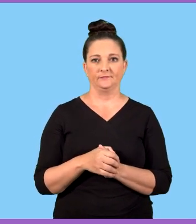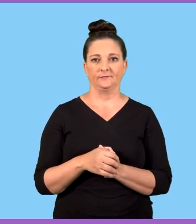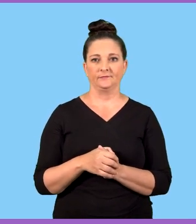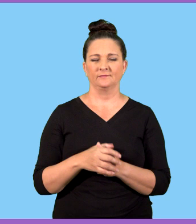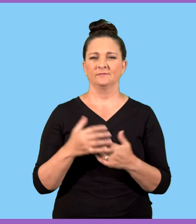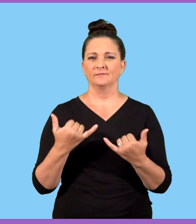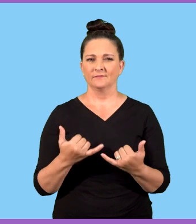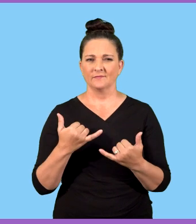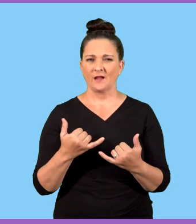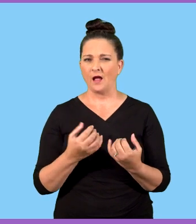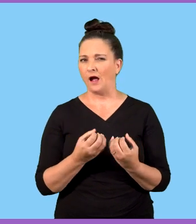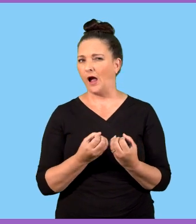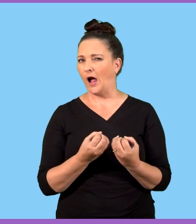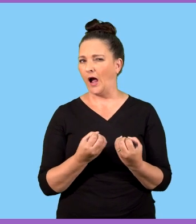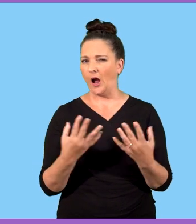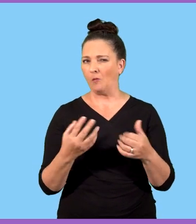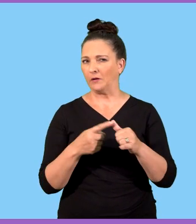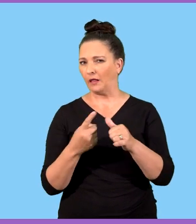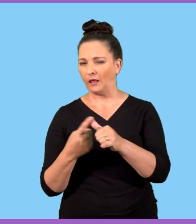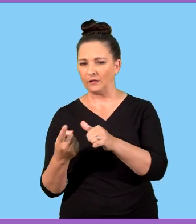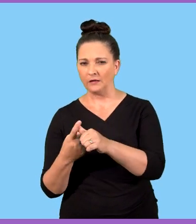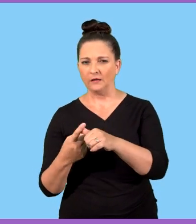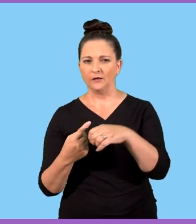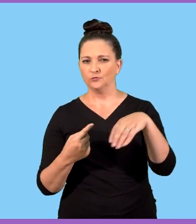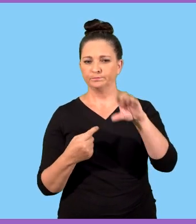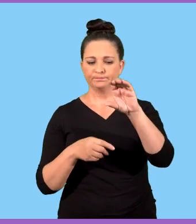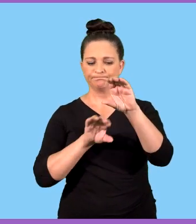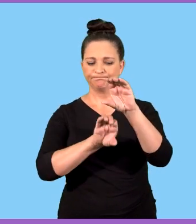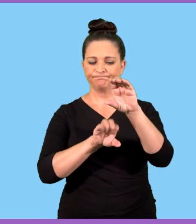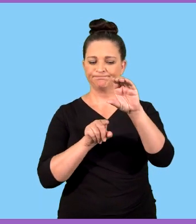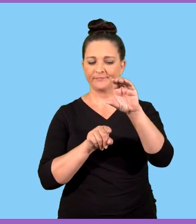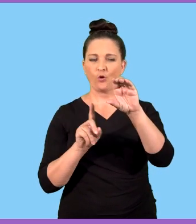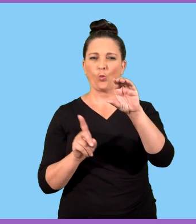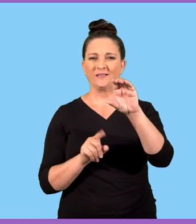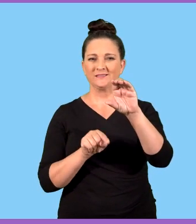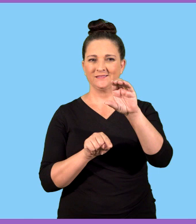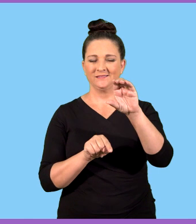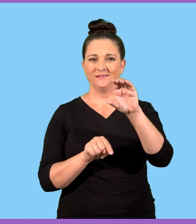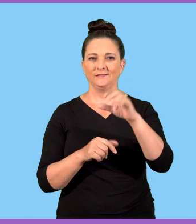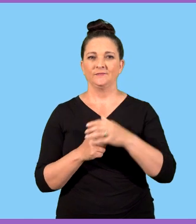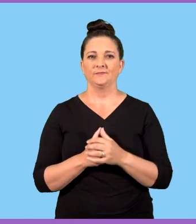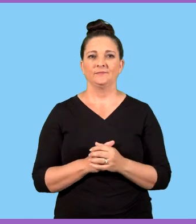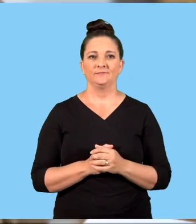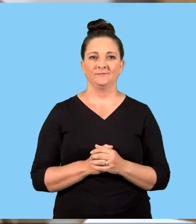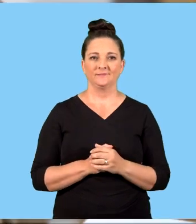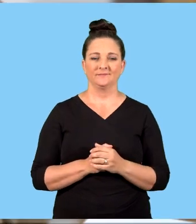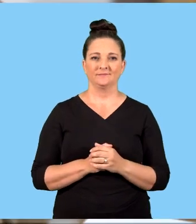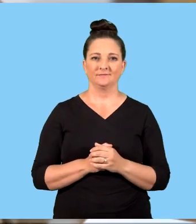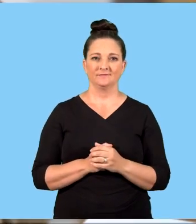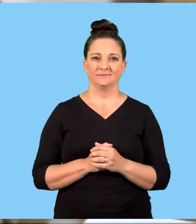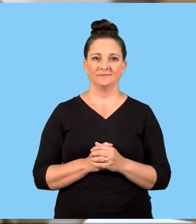Then I'll total the frequency to get the bottom of my mean, and we can get the answer. So the mean calculation